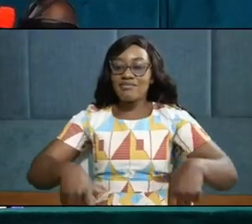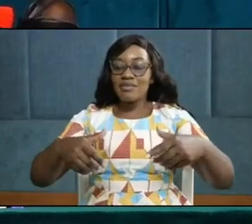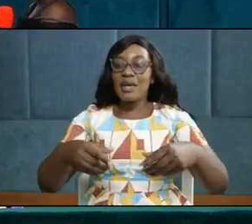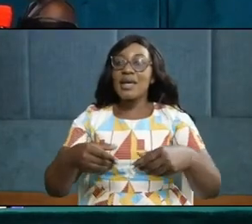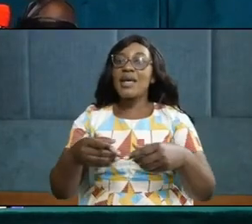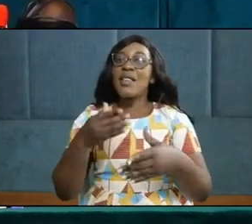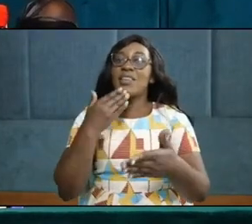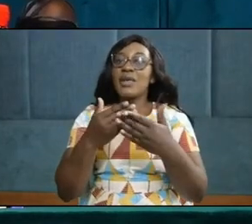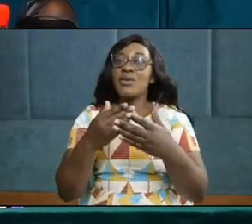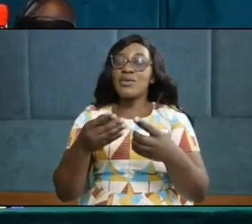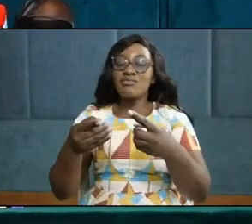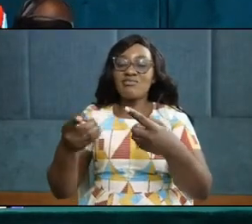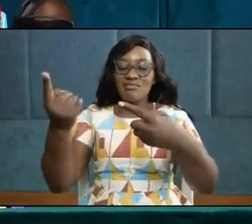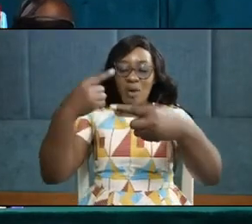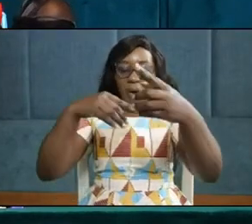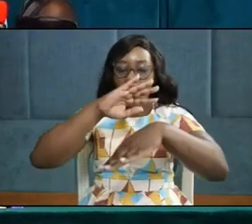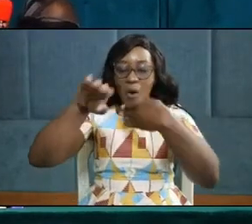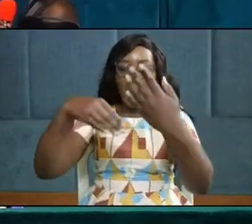bringing us to church.